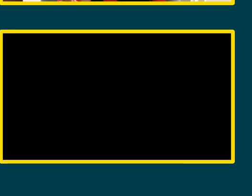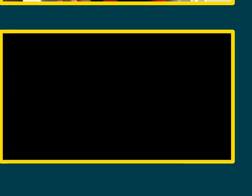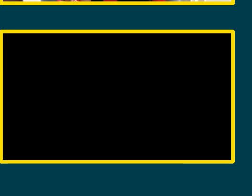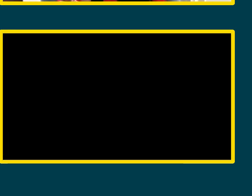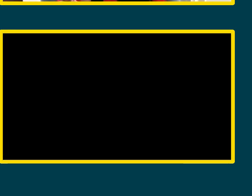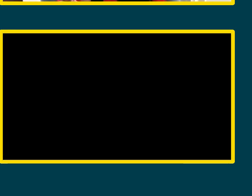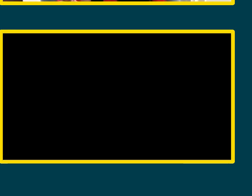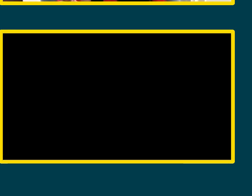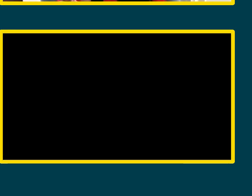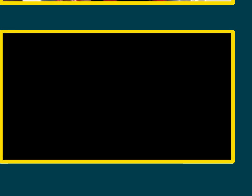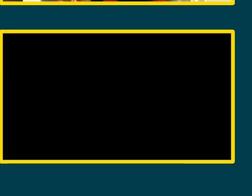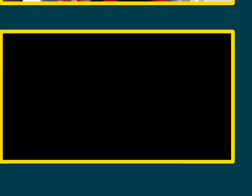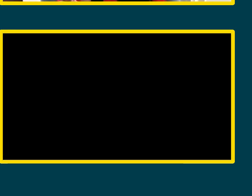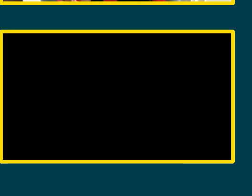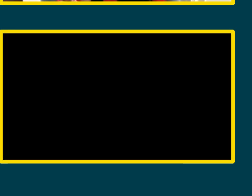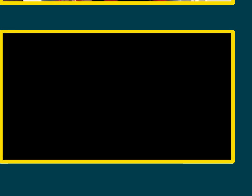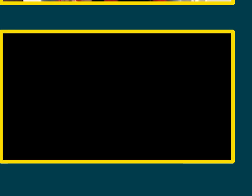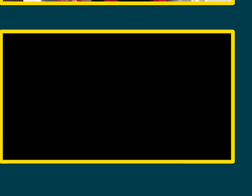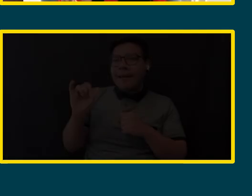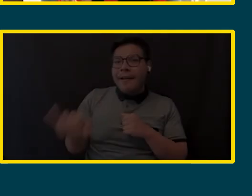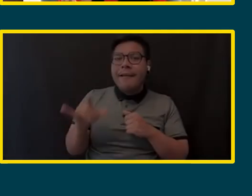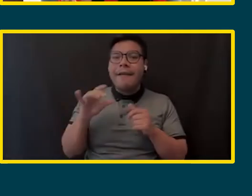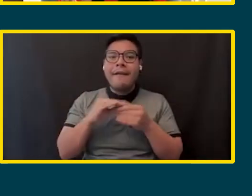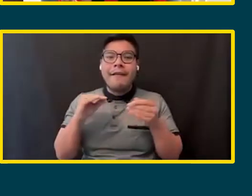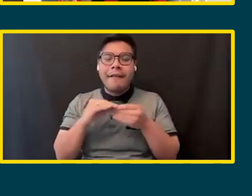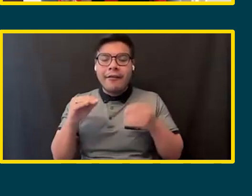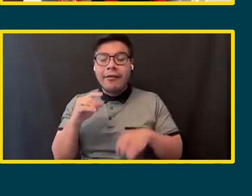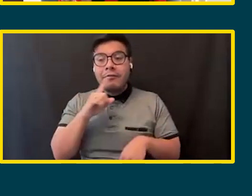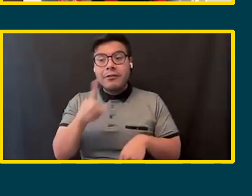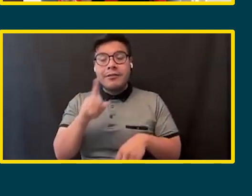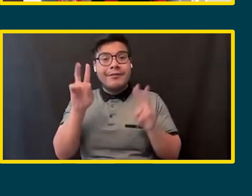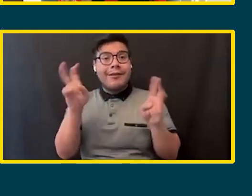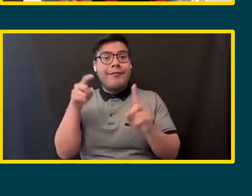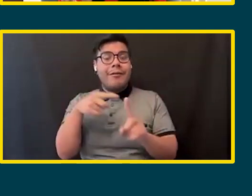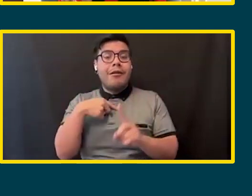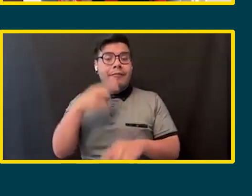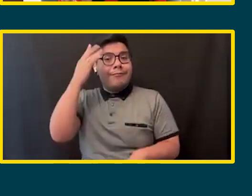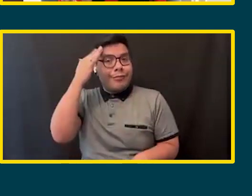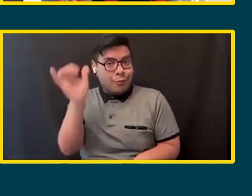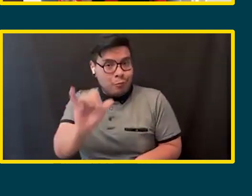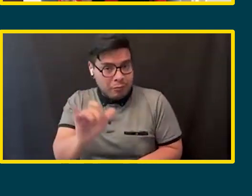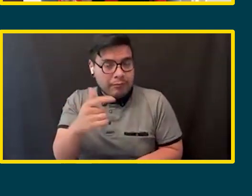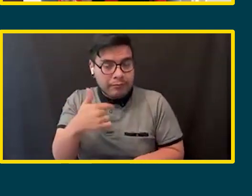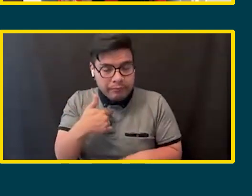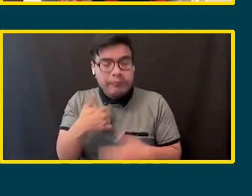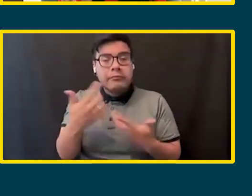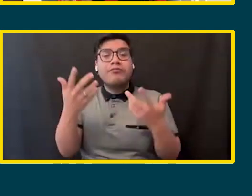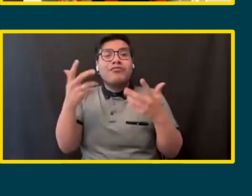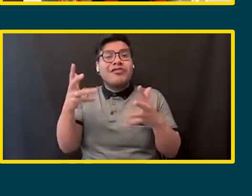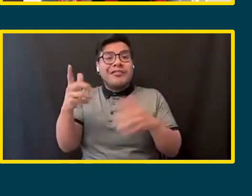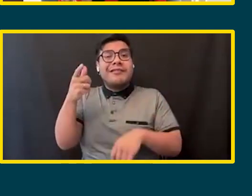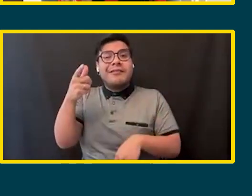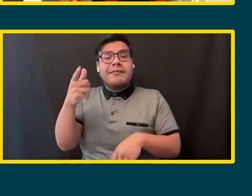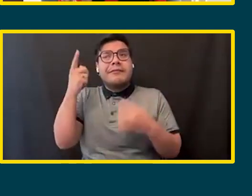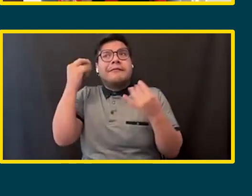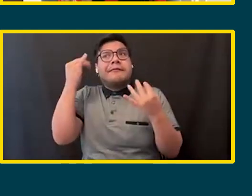This is a very nice topic for me. I am also autistic, and I actually had already started having some